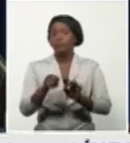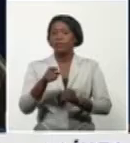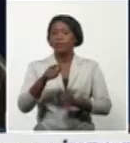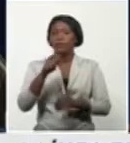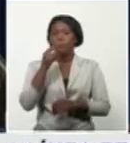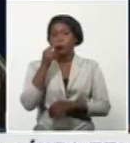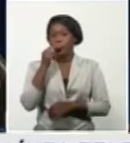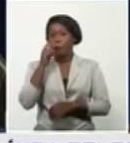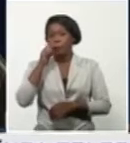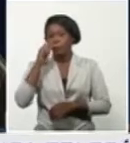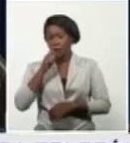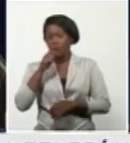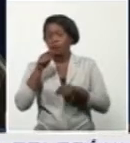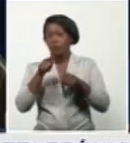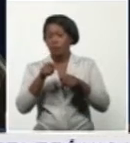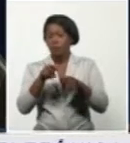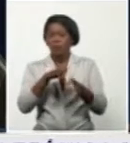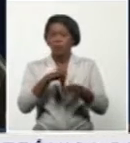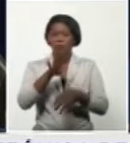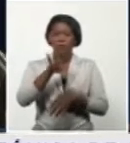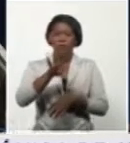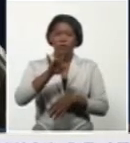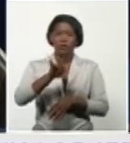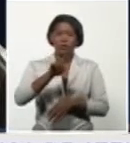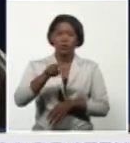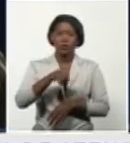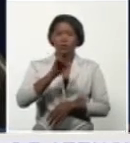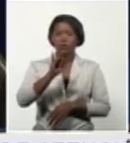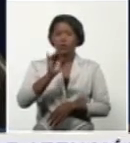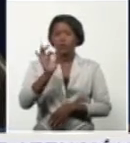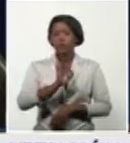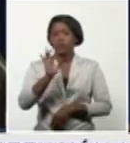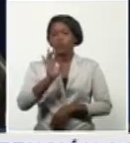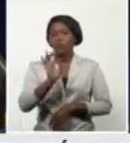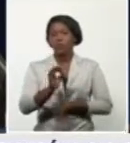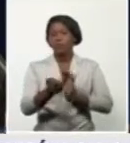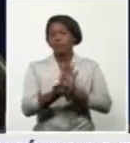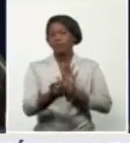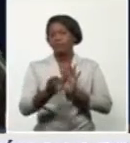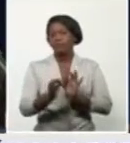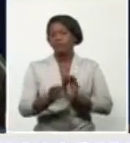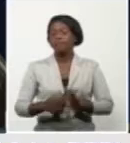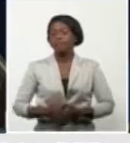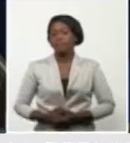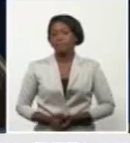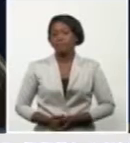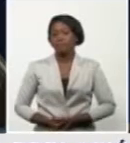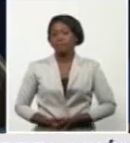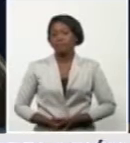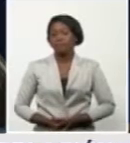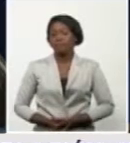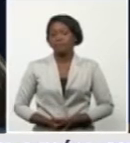cumulative total of 1,041 cases, 49.7% were male.